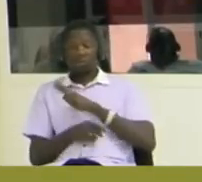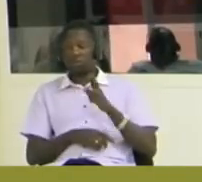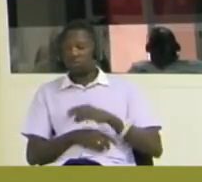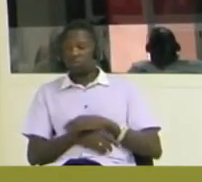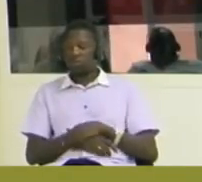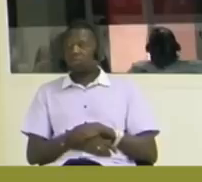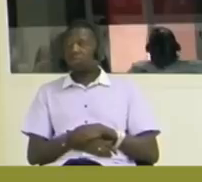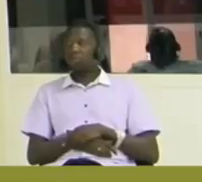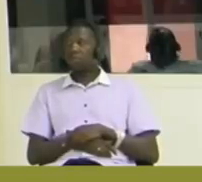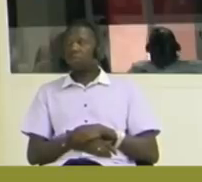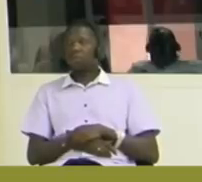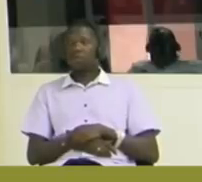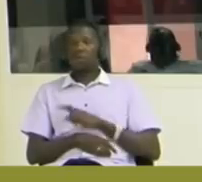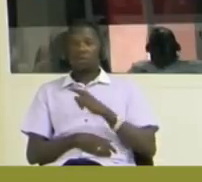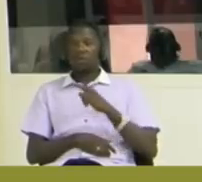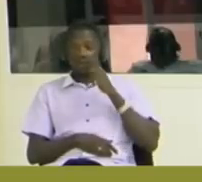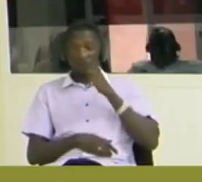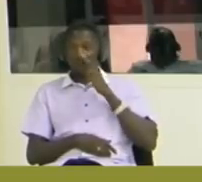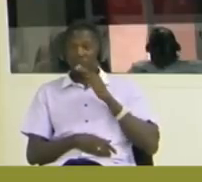Oh, are you trying to trip me up?